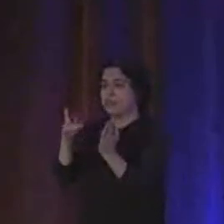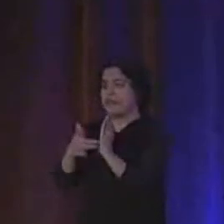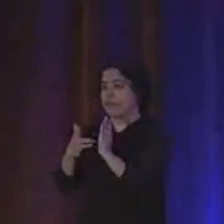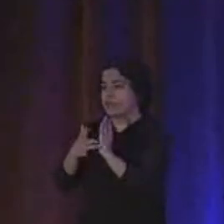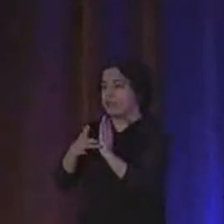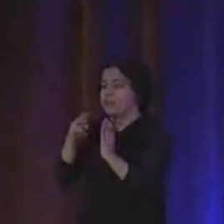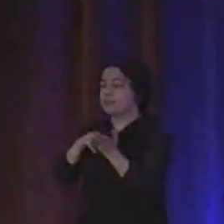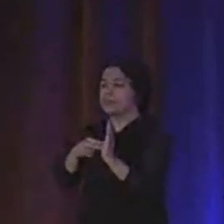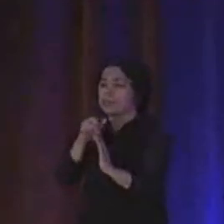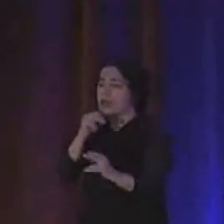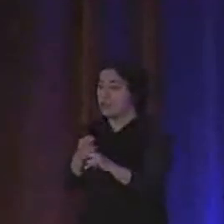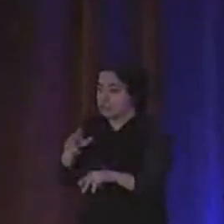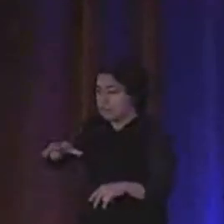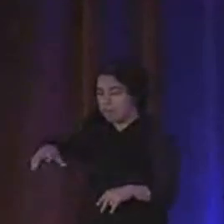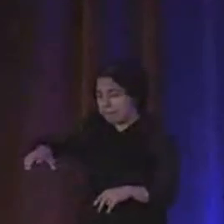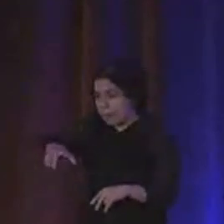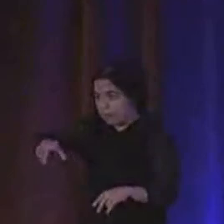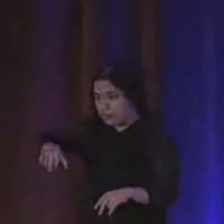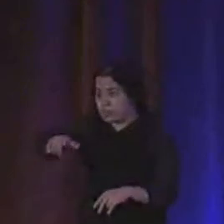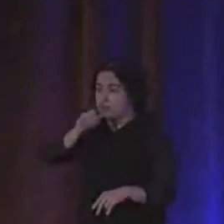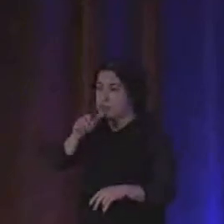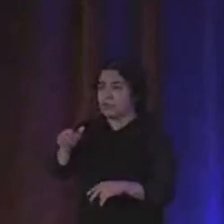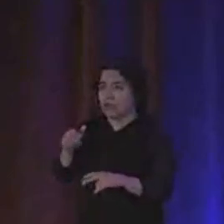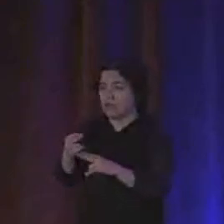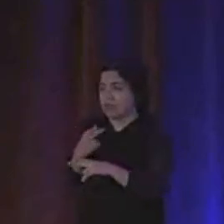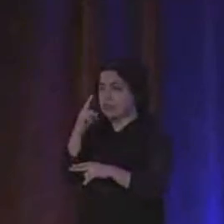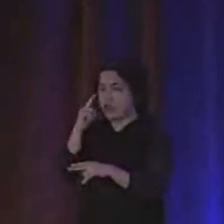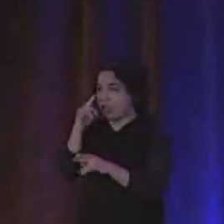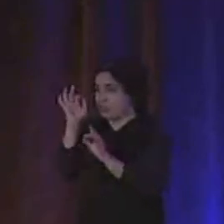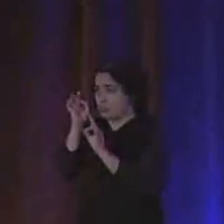eye trackers, and tooltips are not.